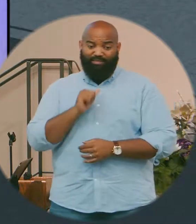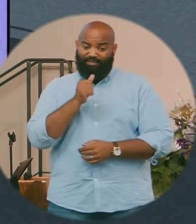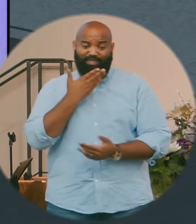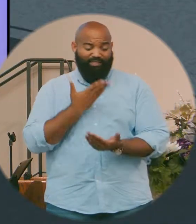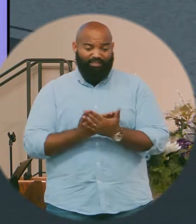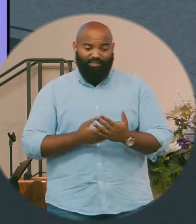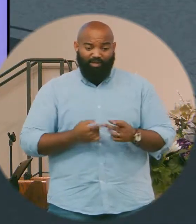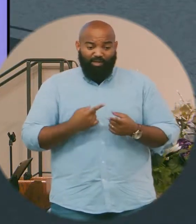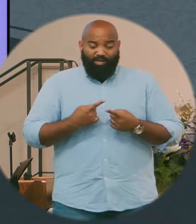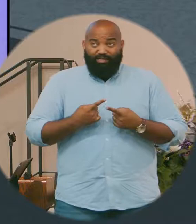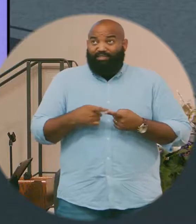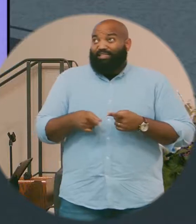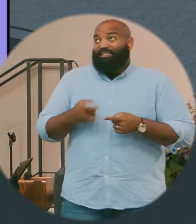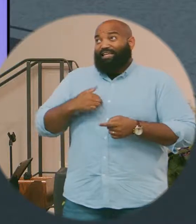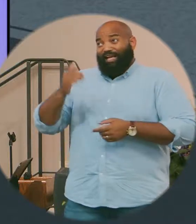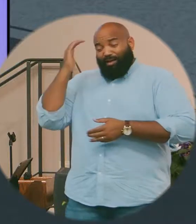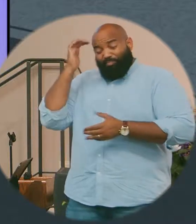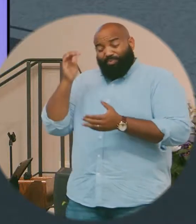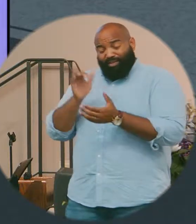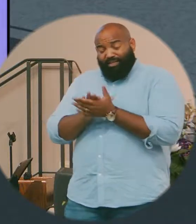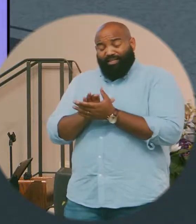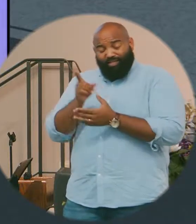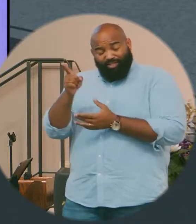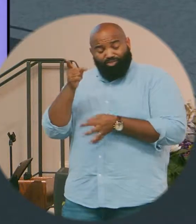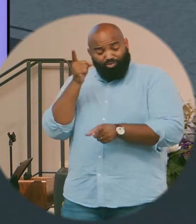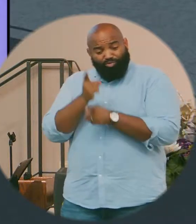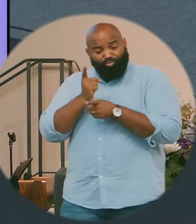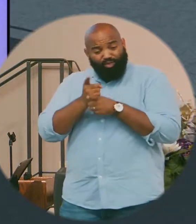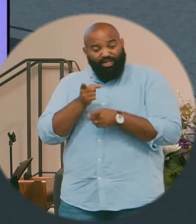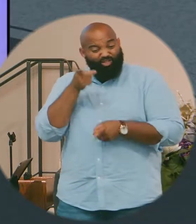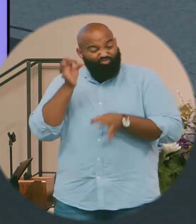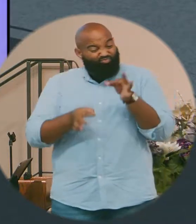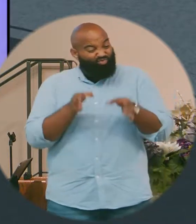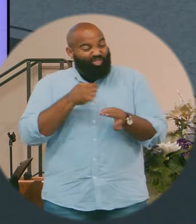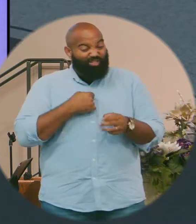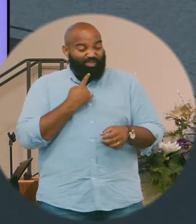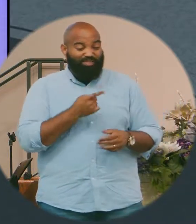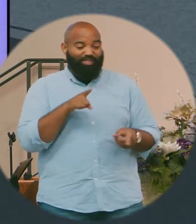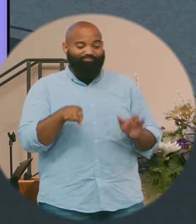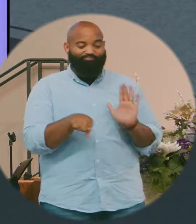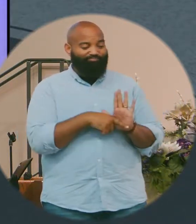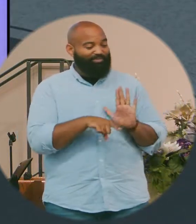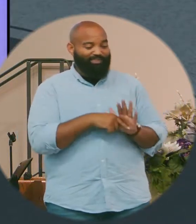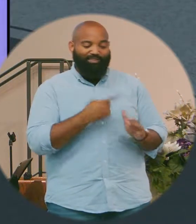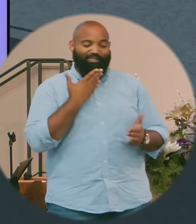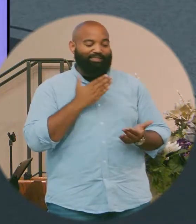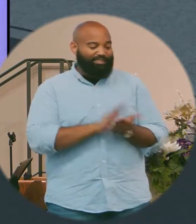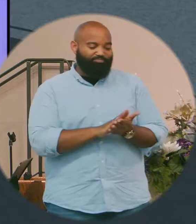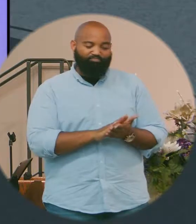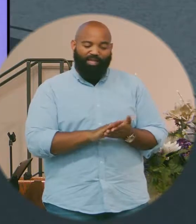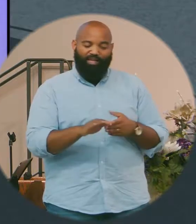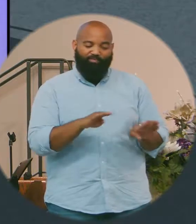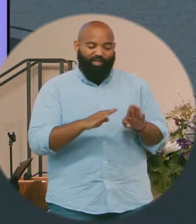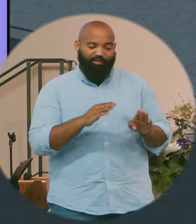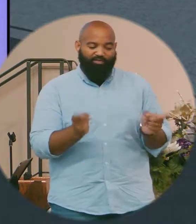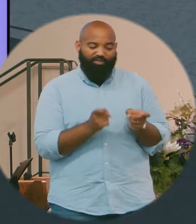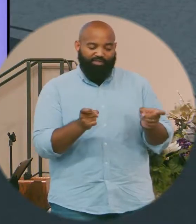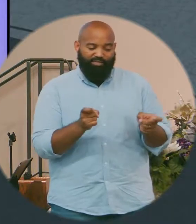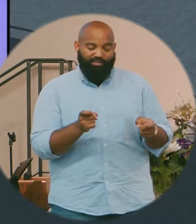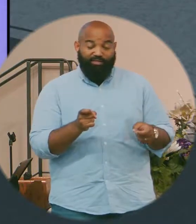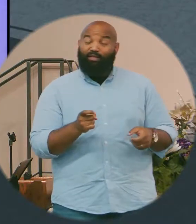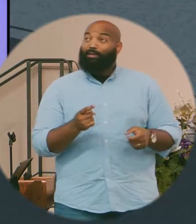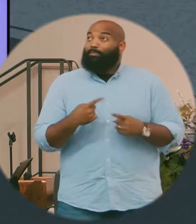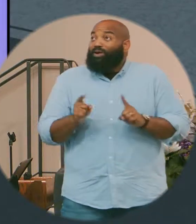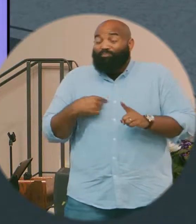be justified in your words and blameless in your judgment. Behold, I was brought forth in iniquity, and in sin did